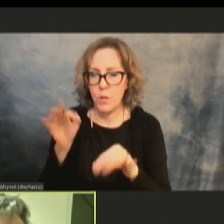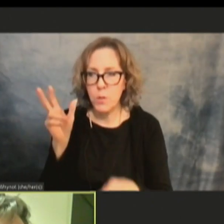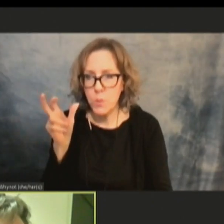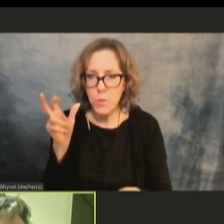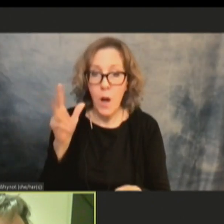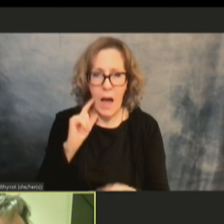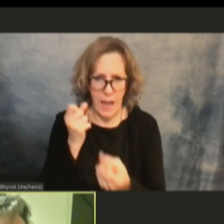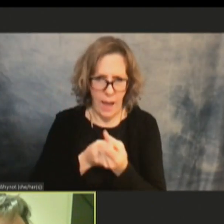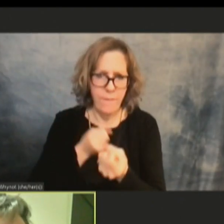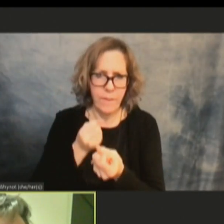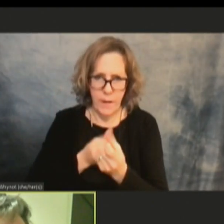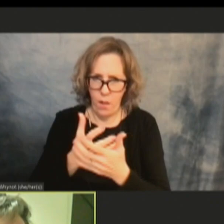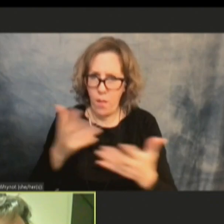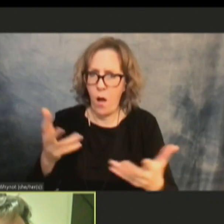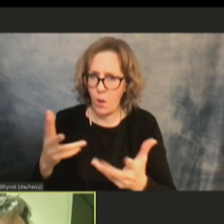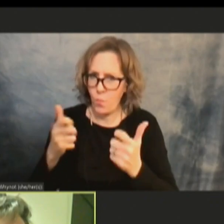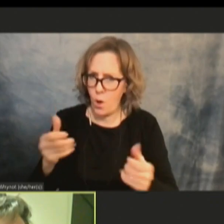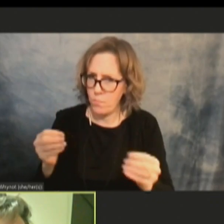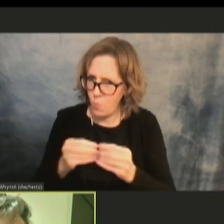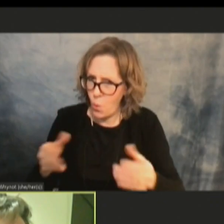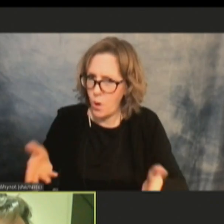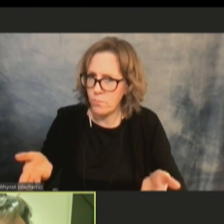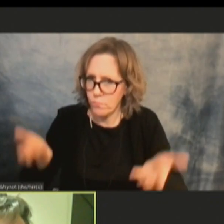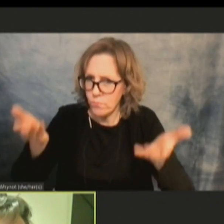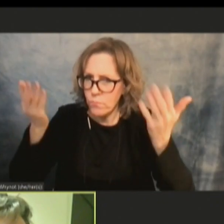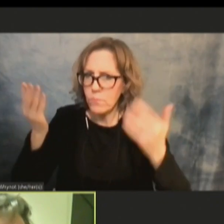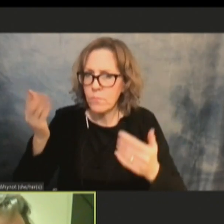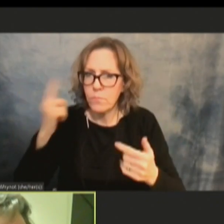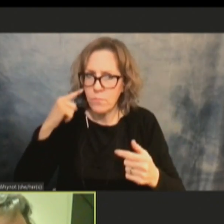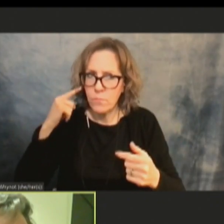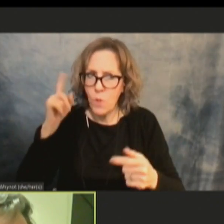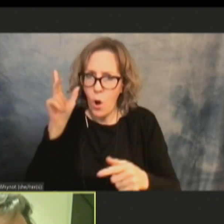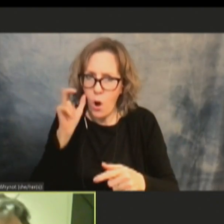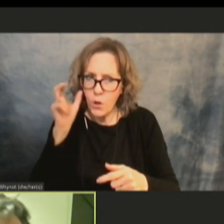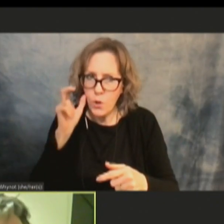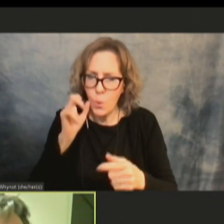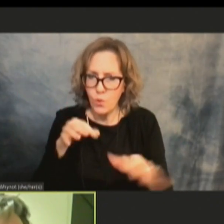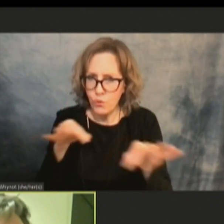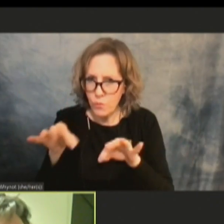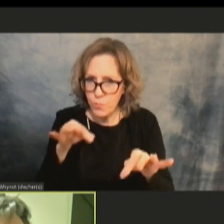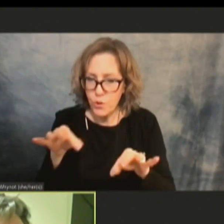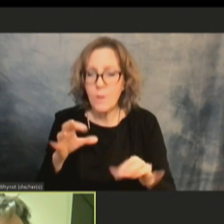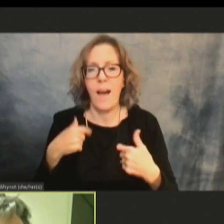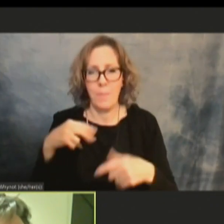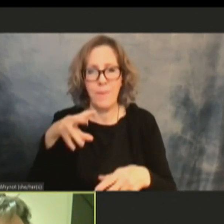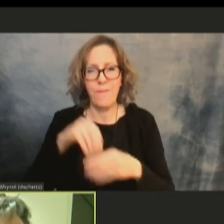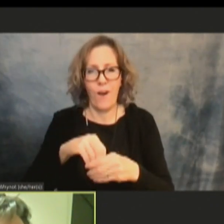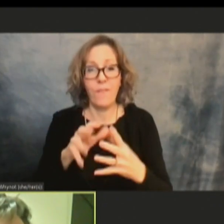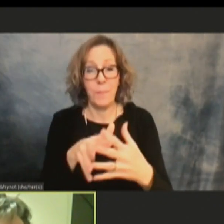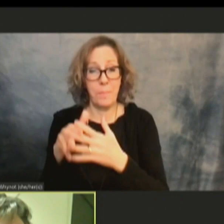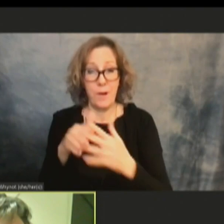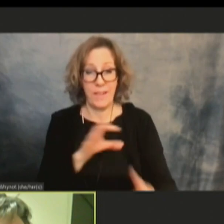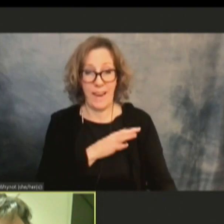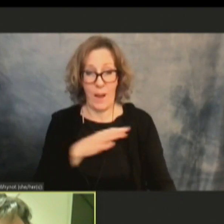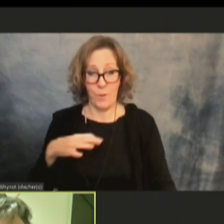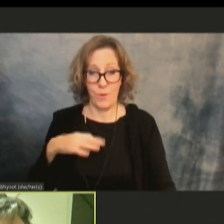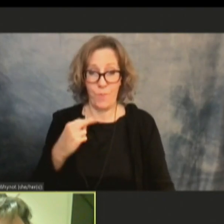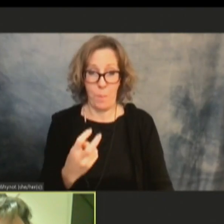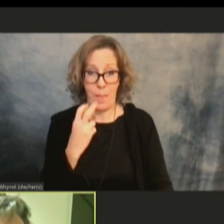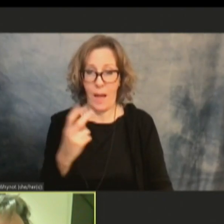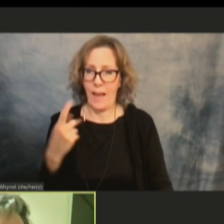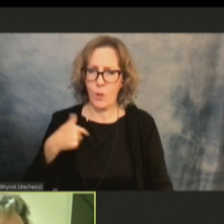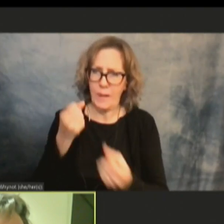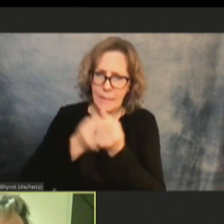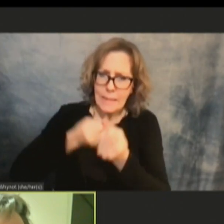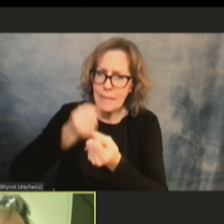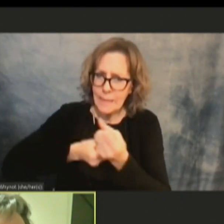I am chair of the Audio Description Project for the American Council of the Blind, where we advocate for audio description in